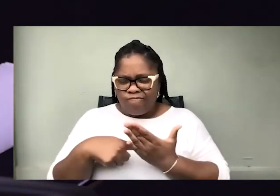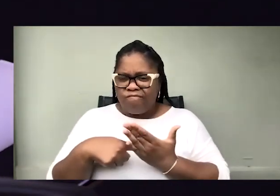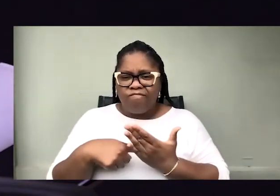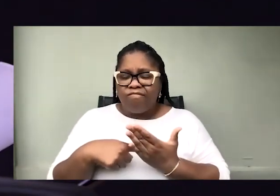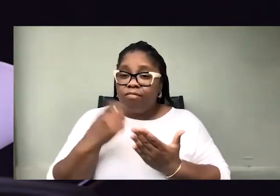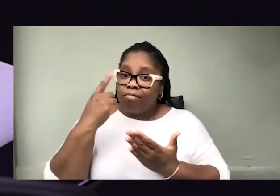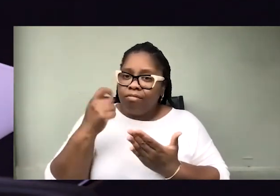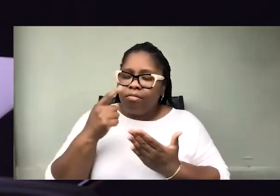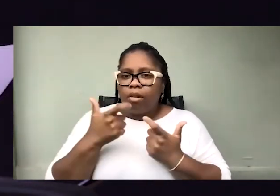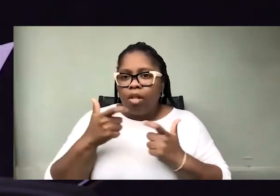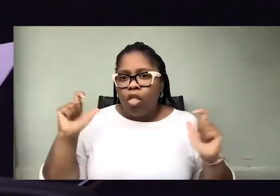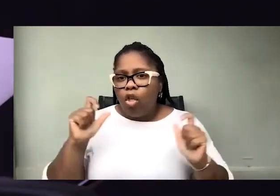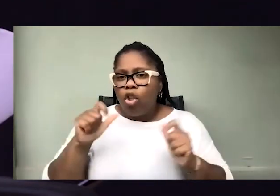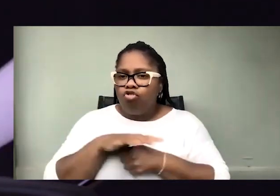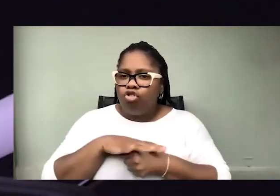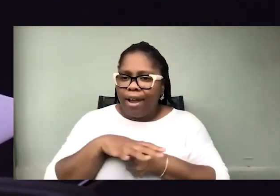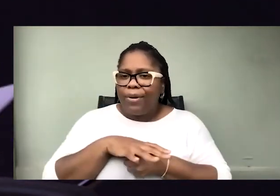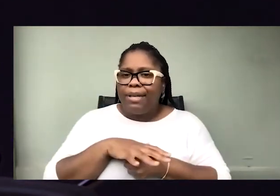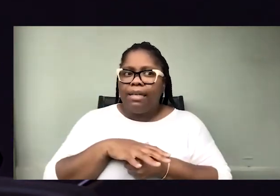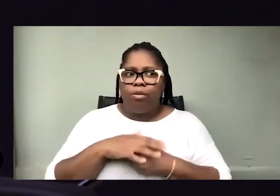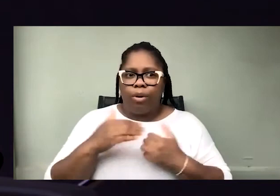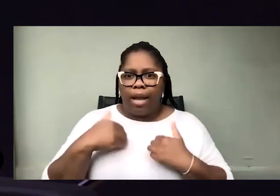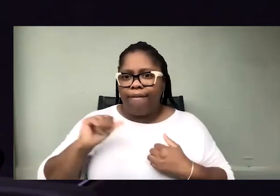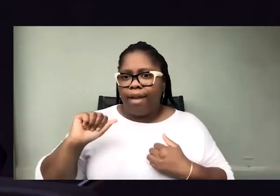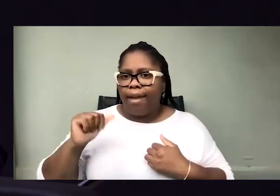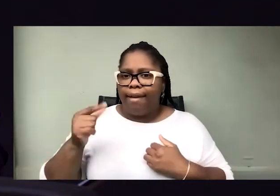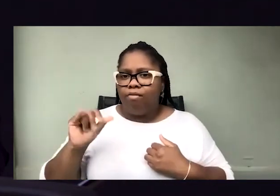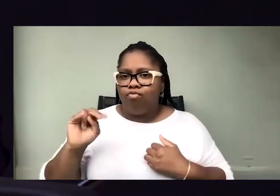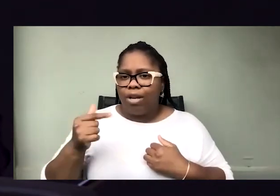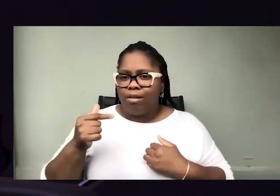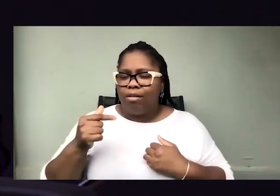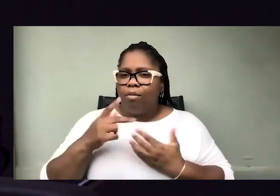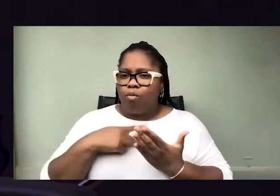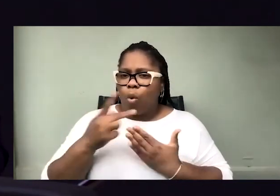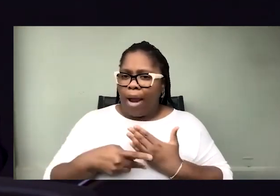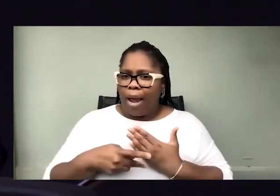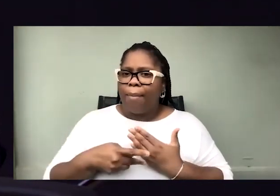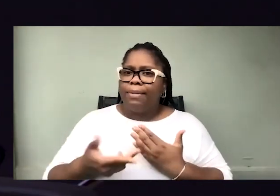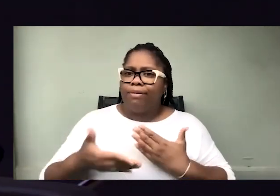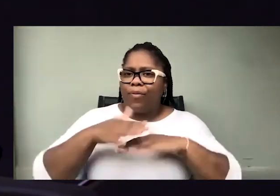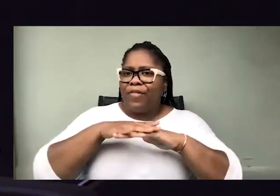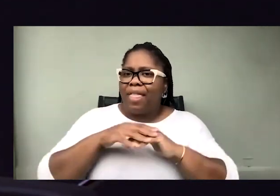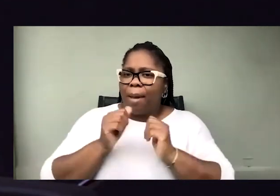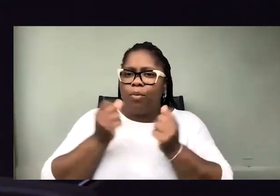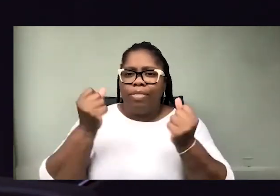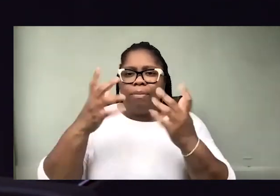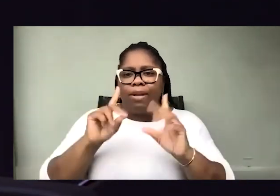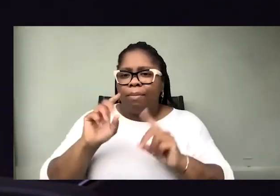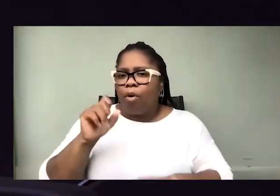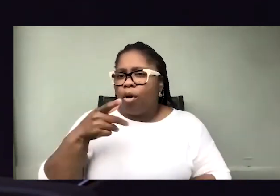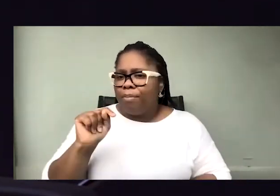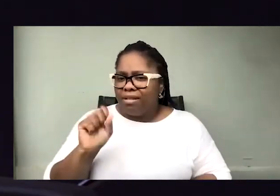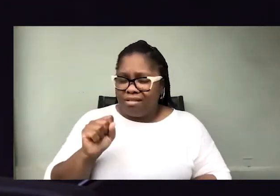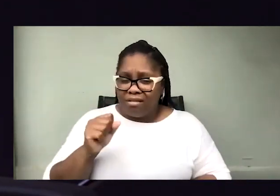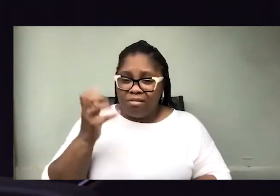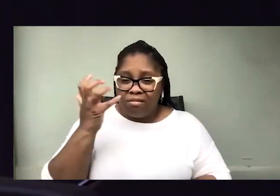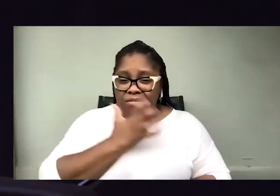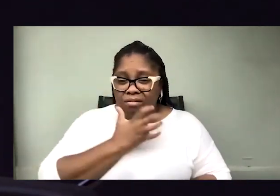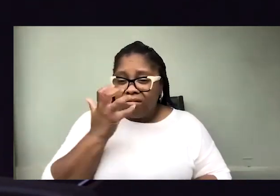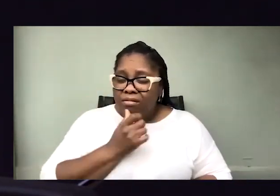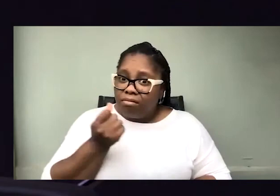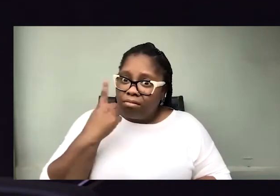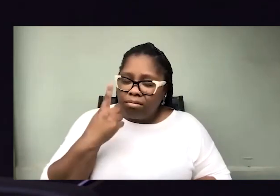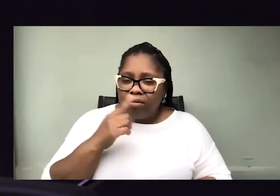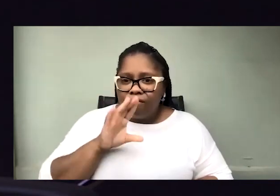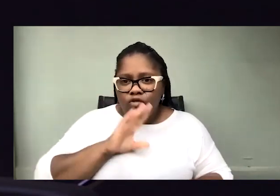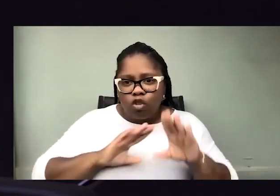large county we have aging programs that cross multiple departments, we can only imagine the level of frustration it